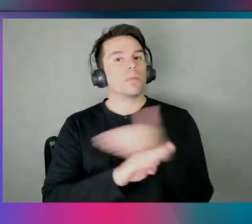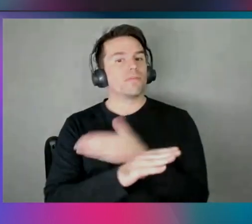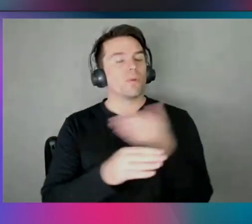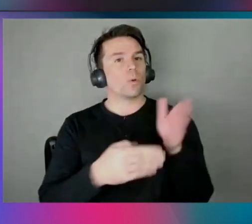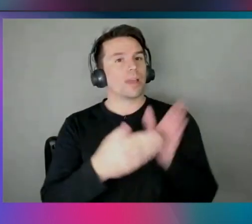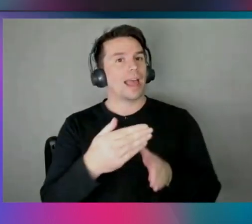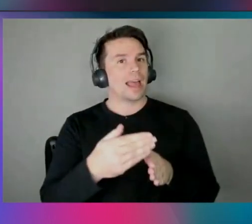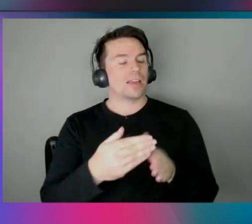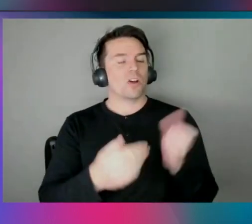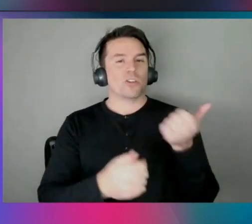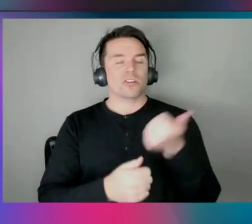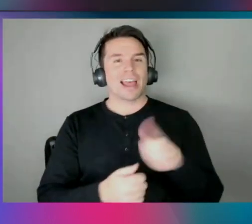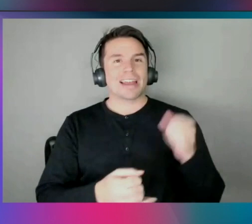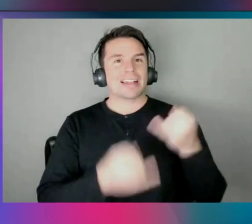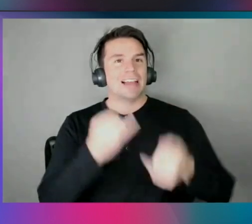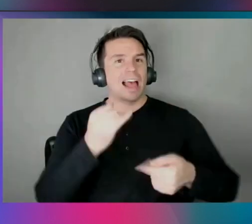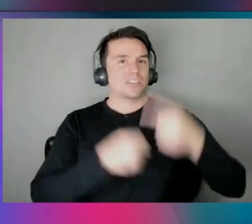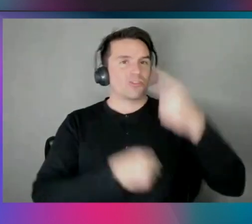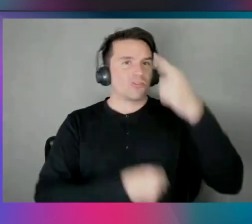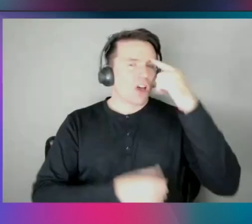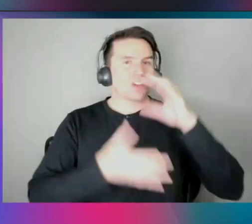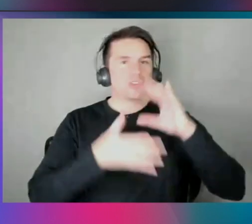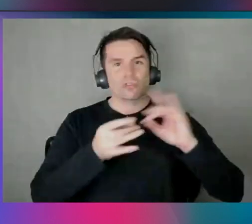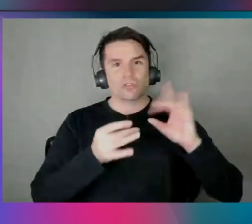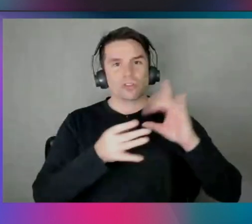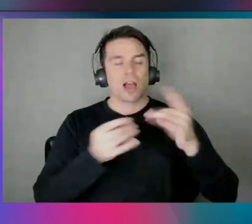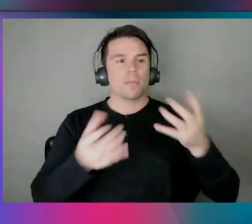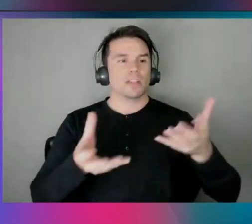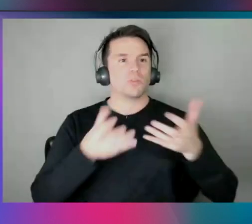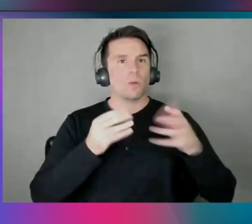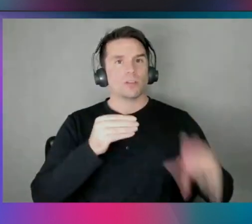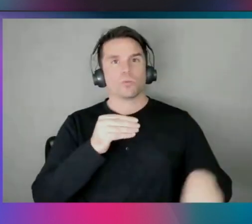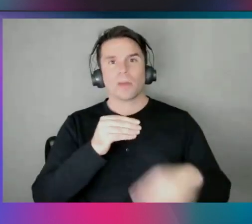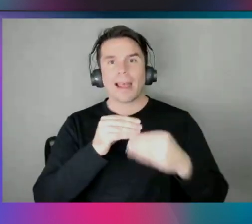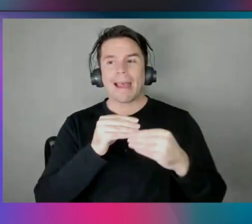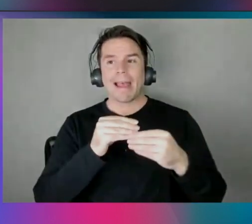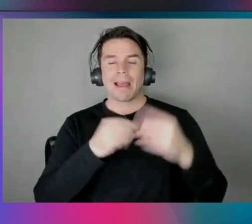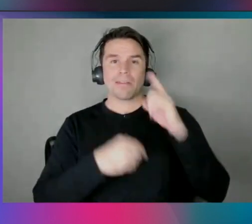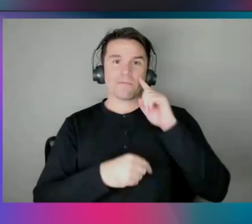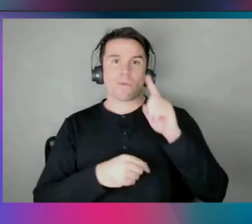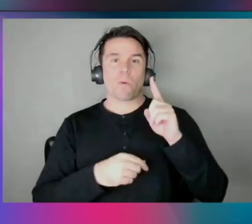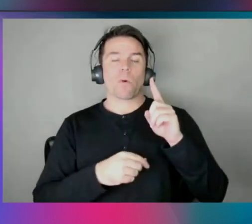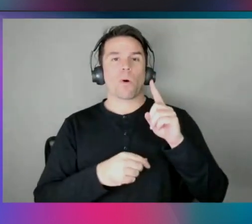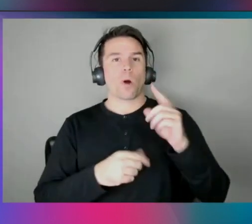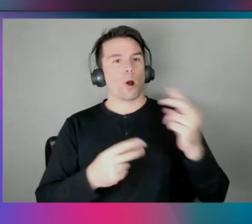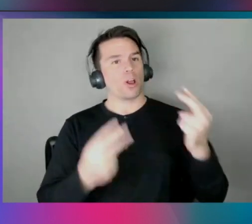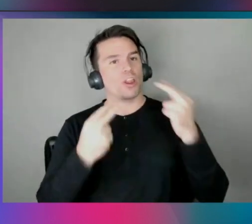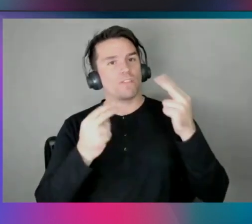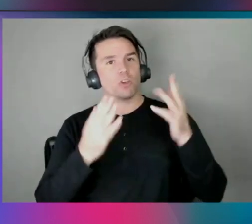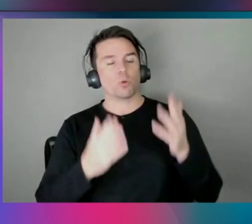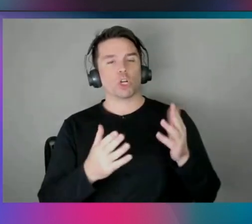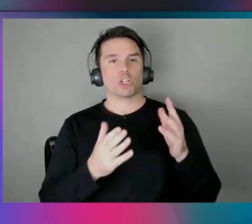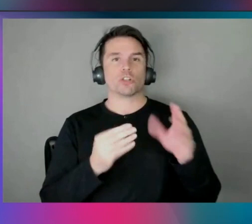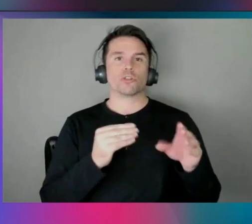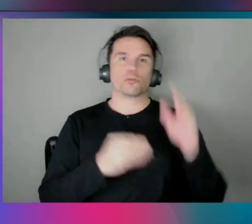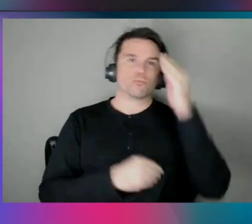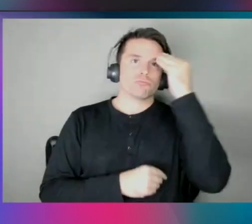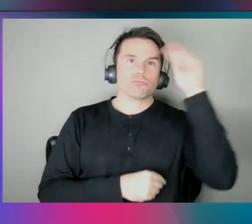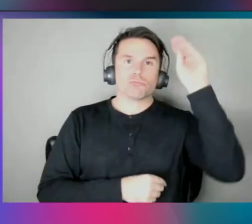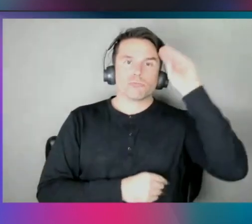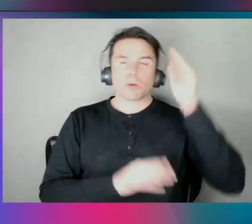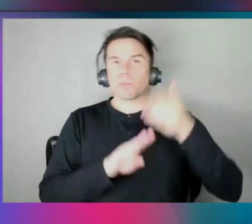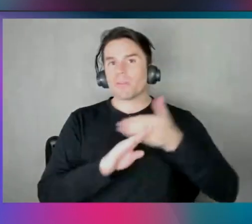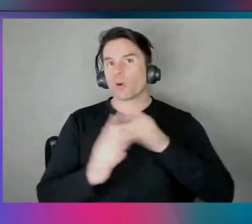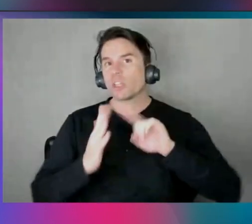last thoughts or comments that you would like to give, for our viewers to take a note and, before they get started?